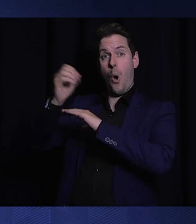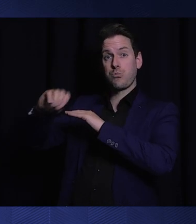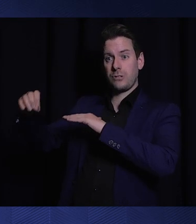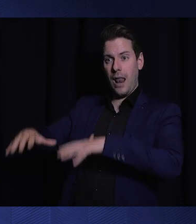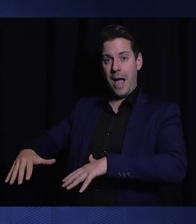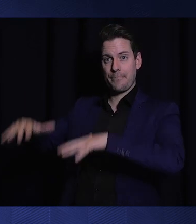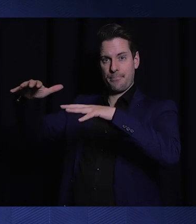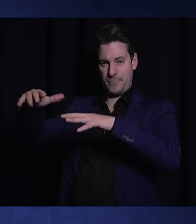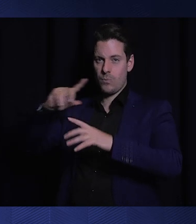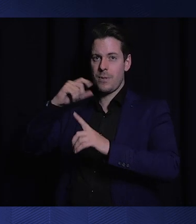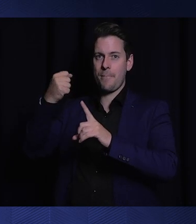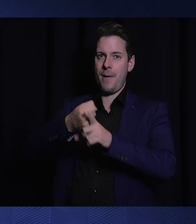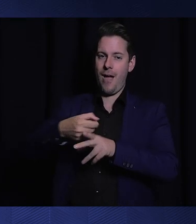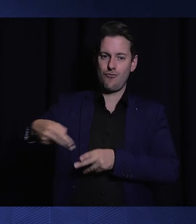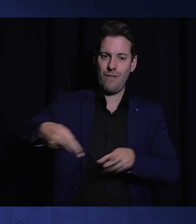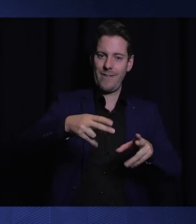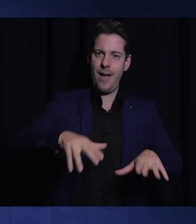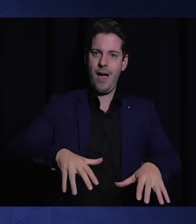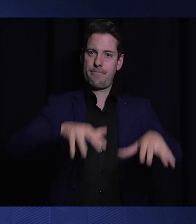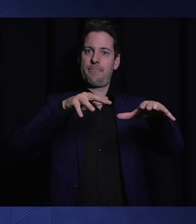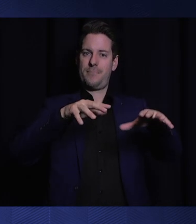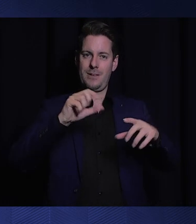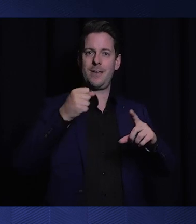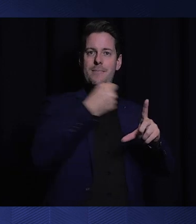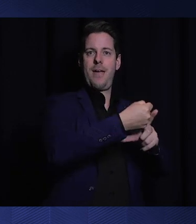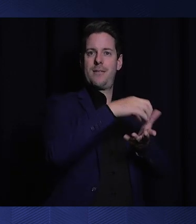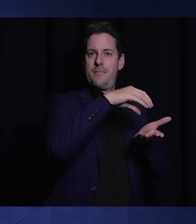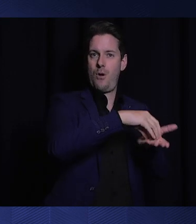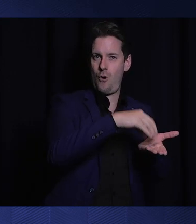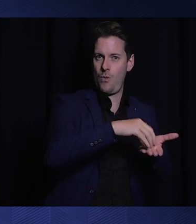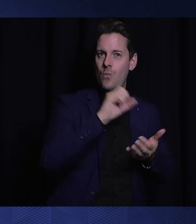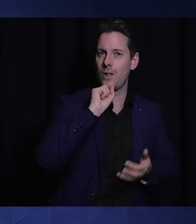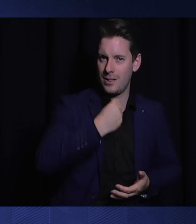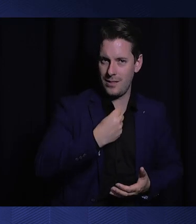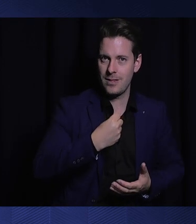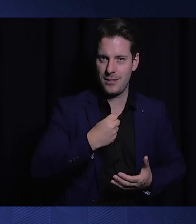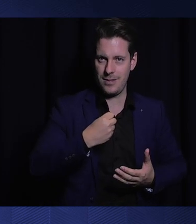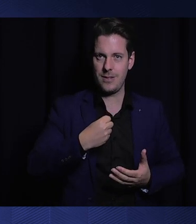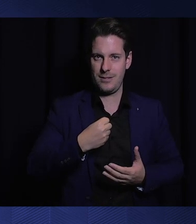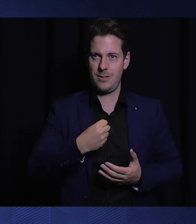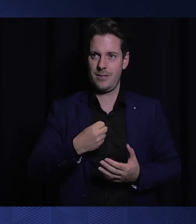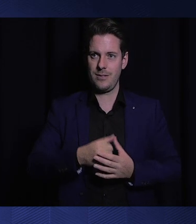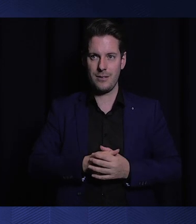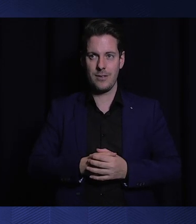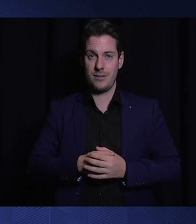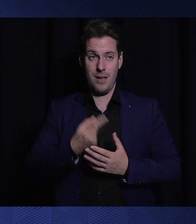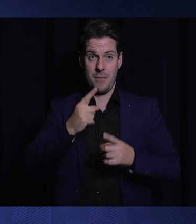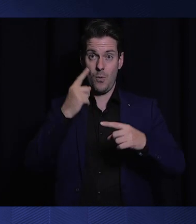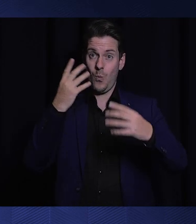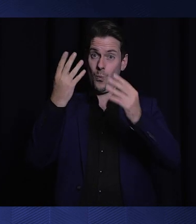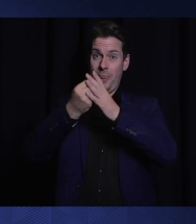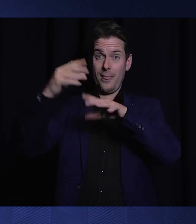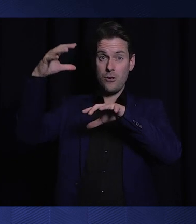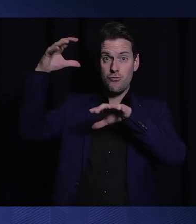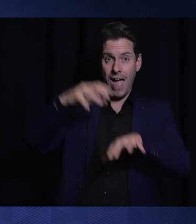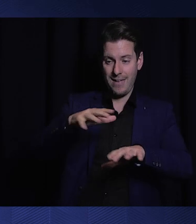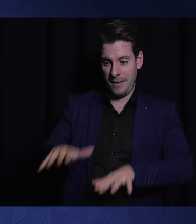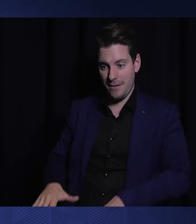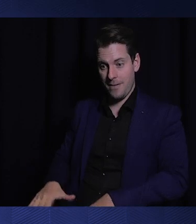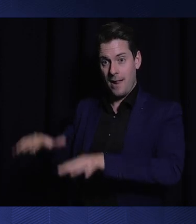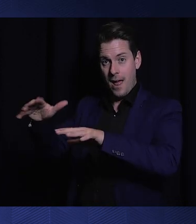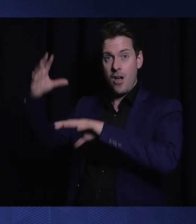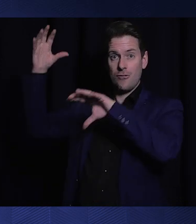with the Chao Phraya River. So when the sea level rise and when you have so many rains, that's gonna come